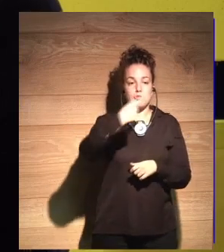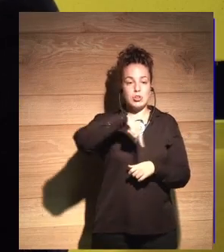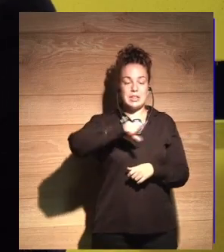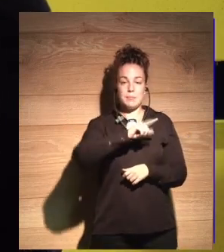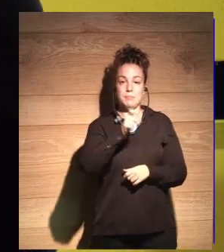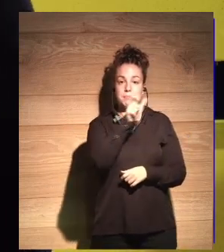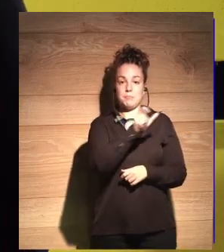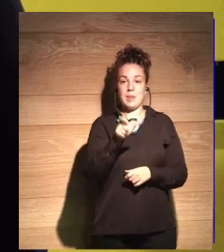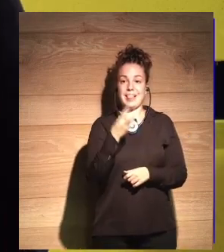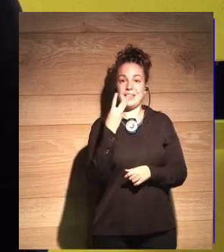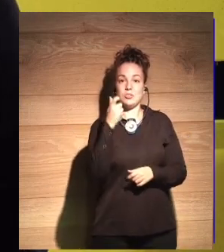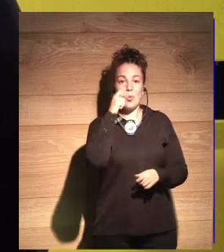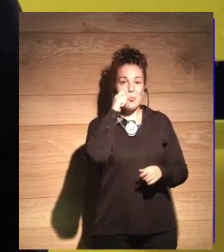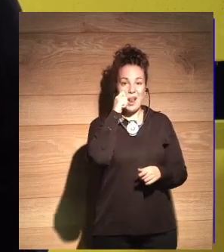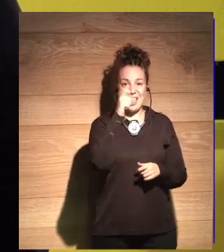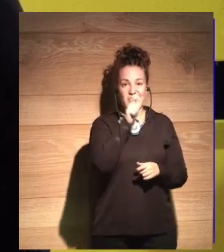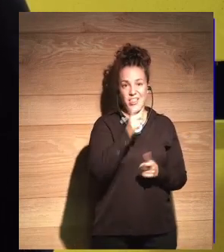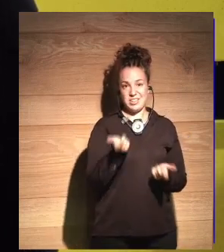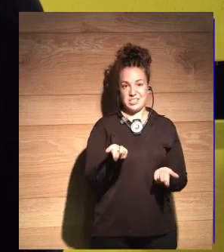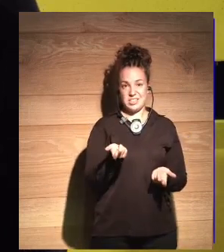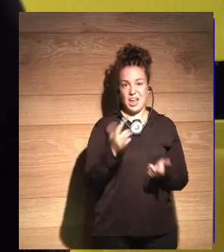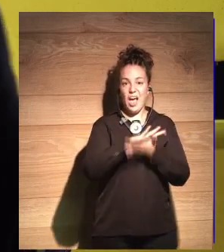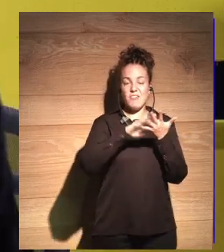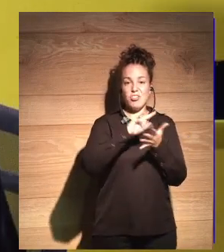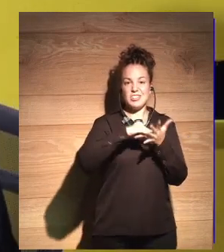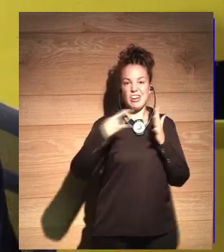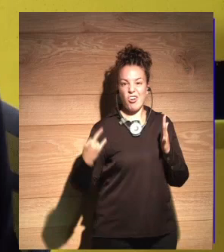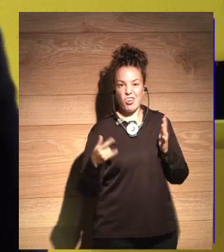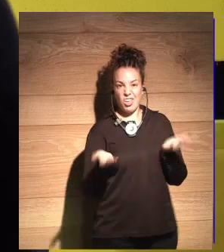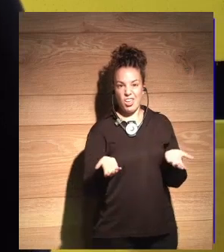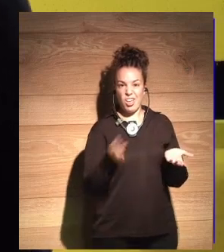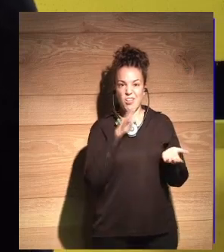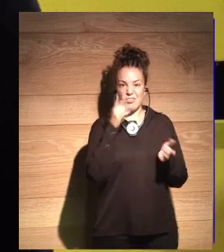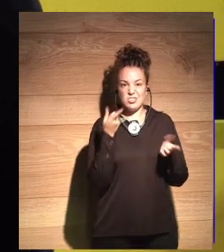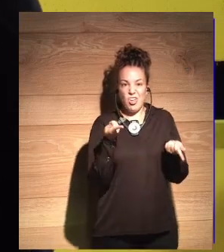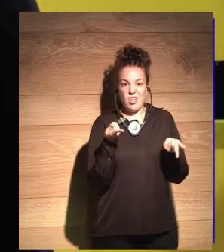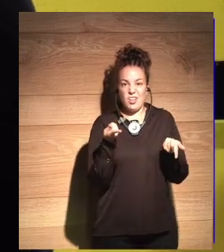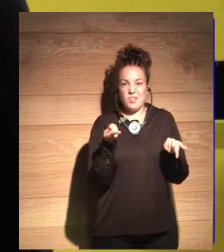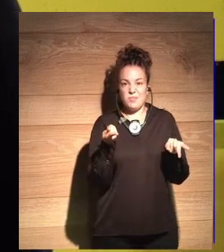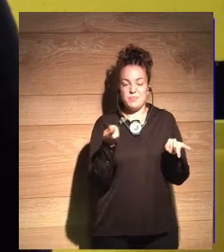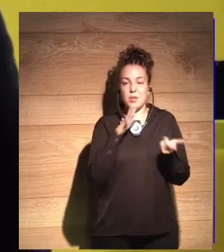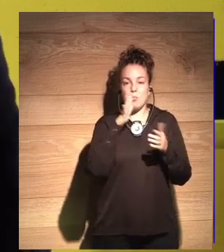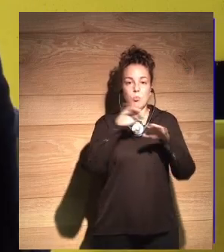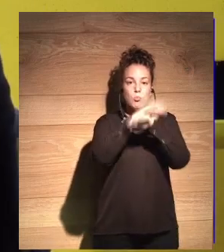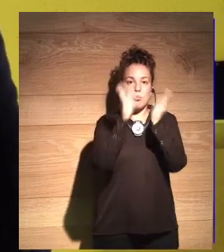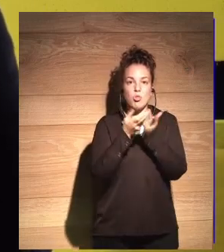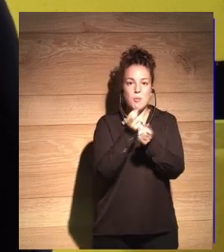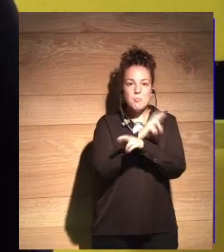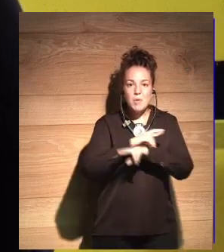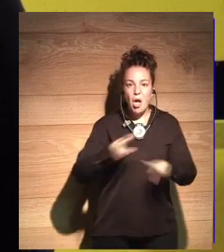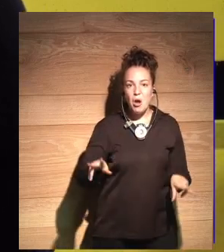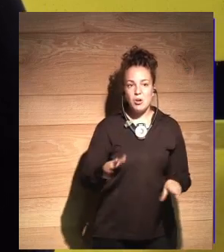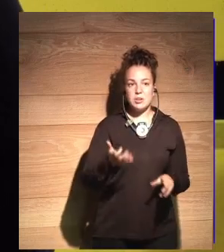people here from humanities speaking about technology. But do you think that dystopia that they announce is the